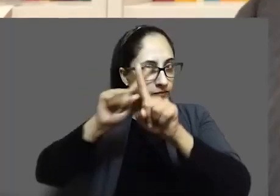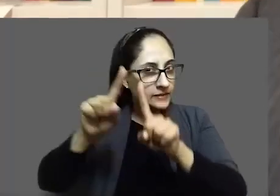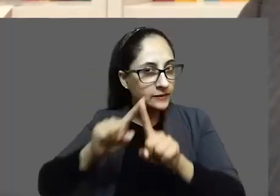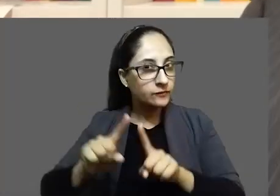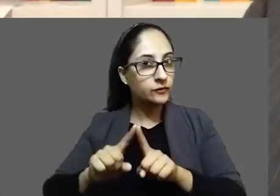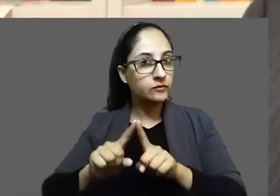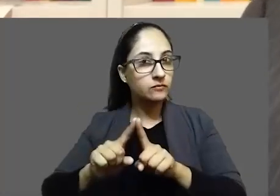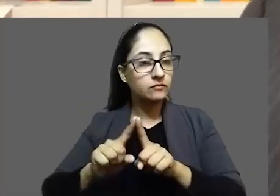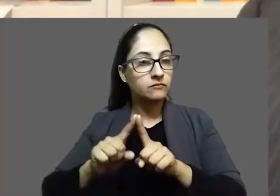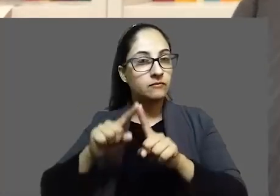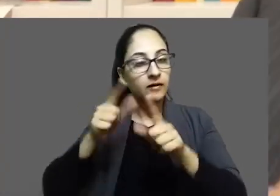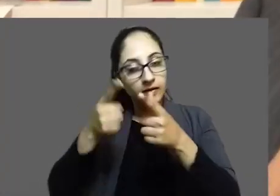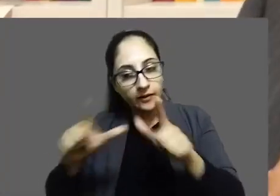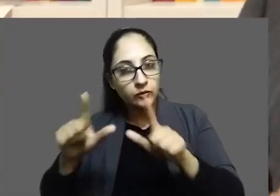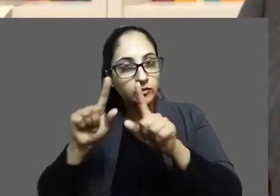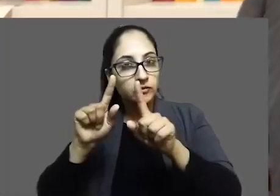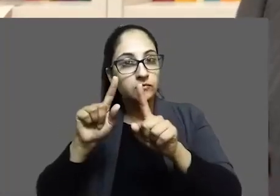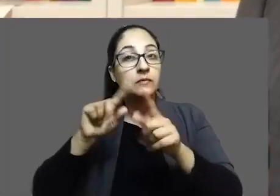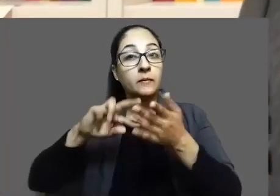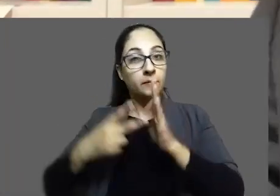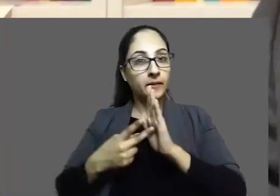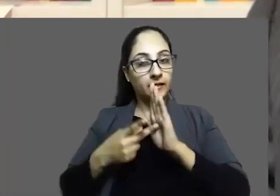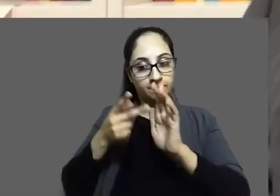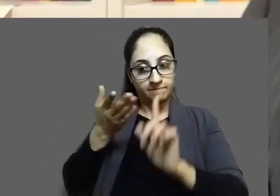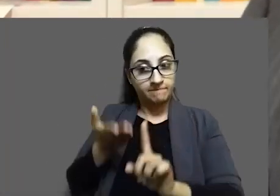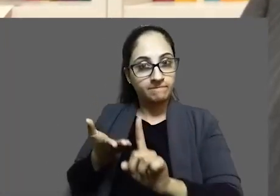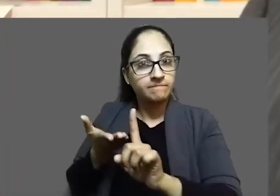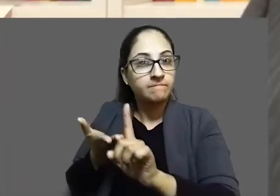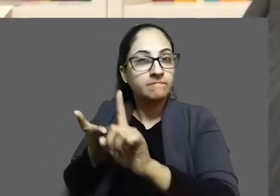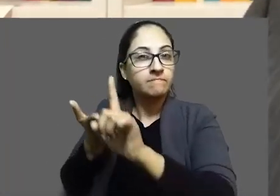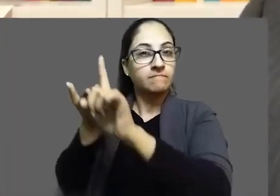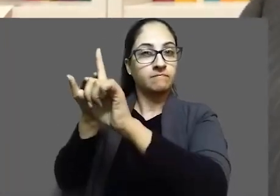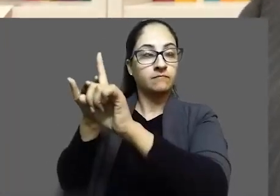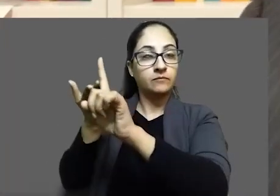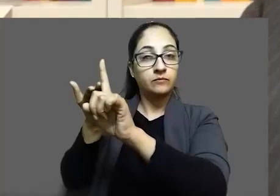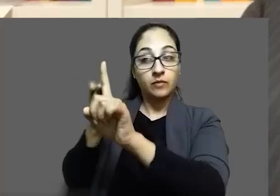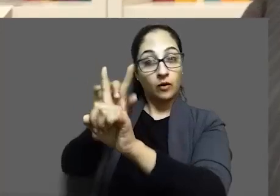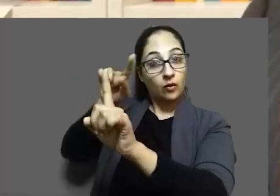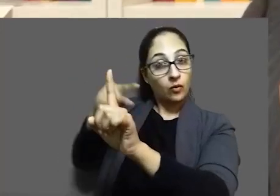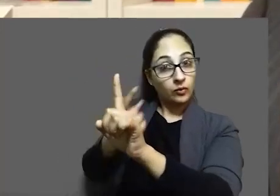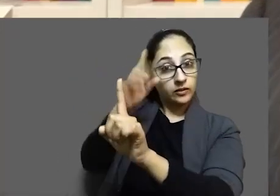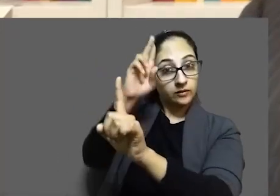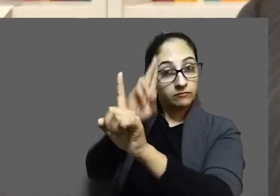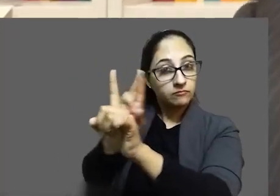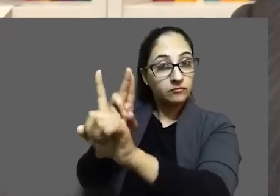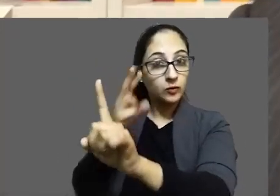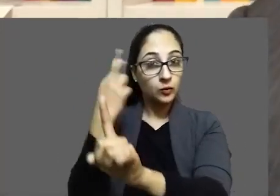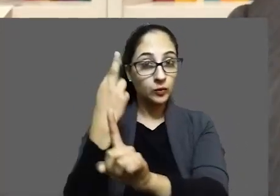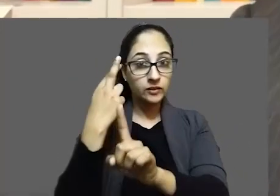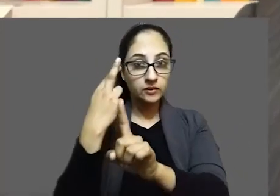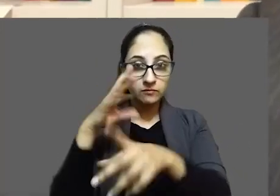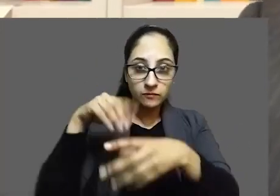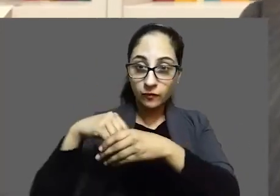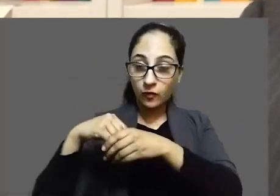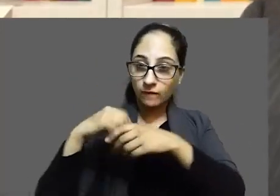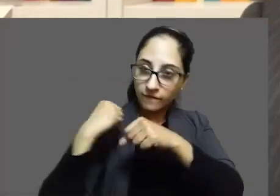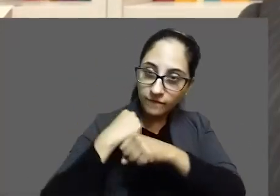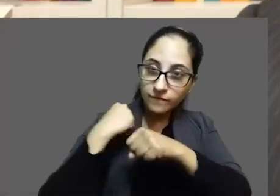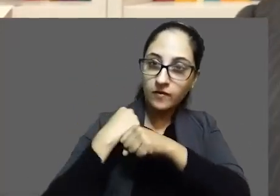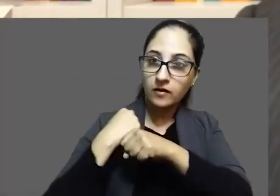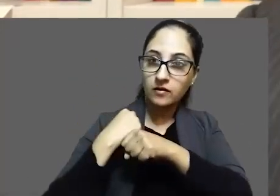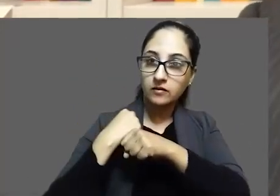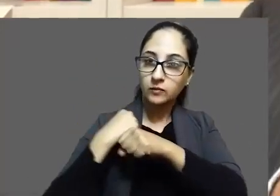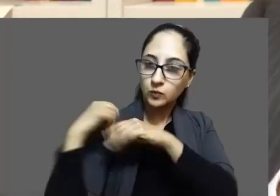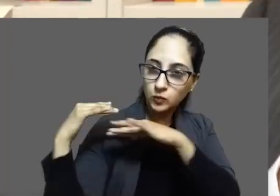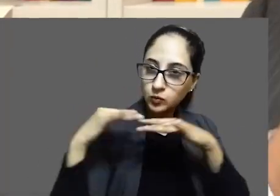of heroism, of Jawan Mardi, of chivalry, is not just limited to battle, right? It's not just